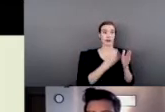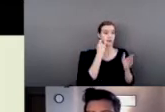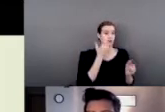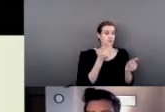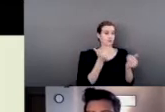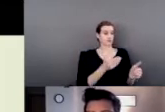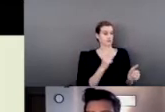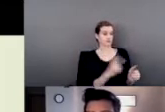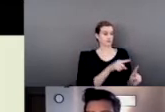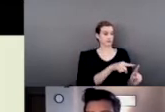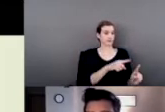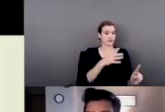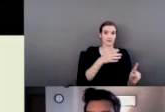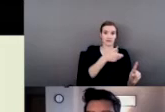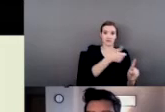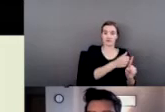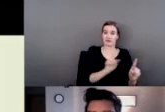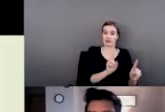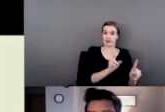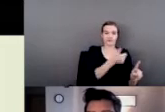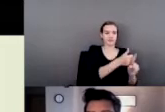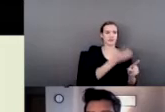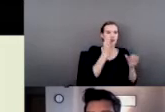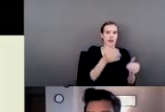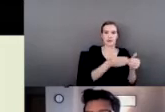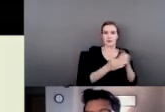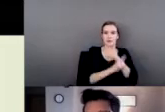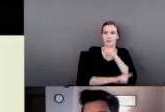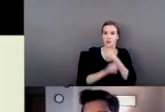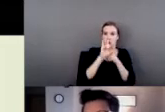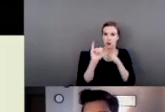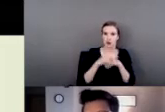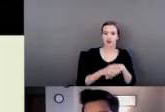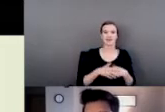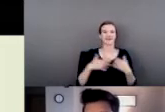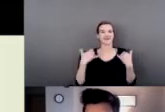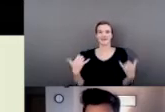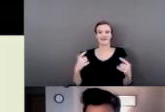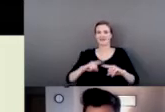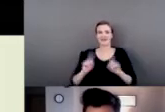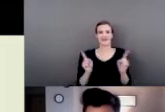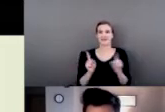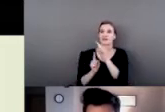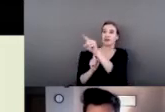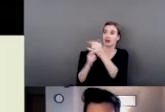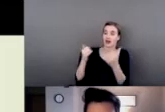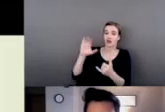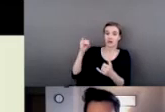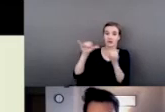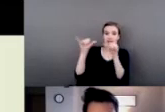Western culture, it was, you know, even today, it's a third party. It's the criminal justice system that makes that